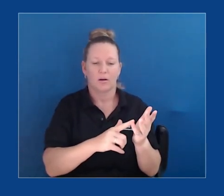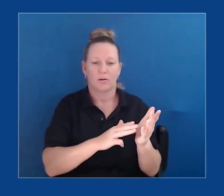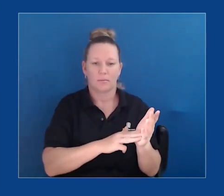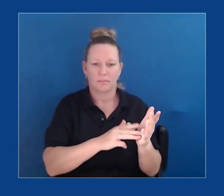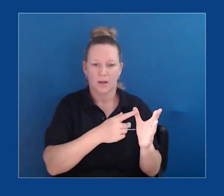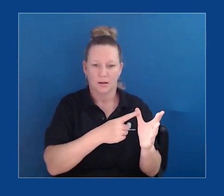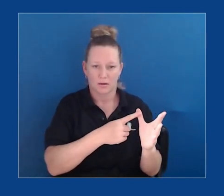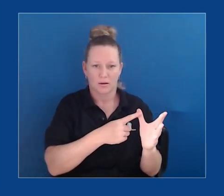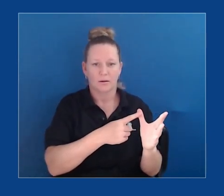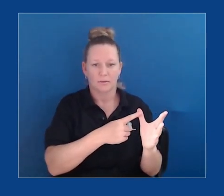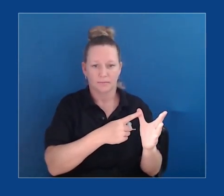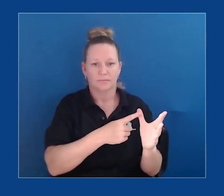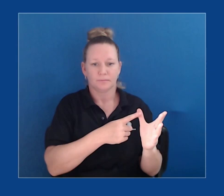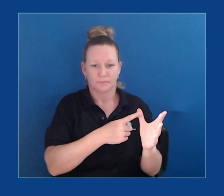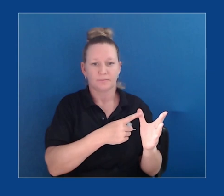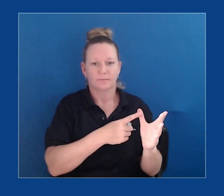Kararai